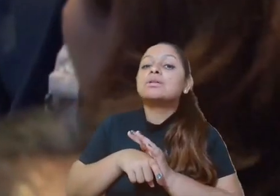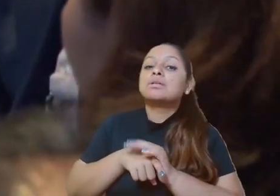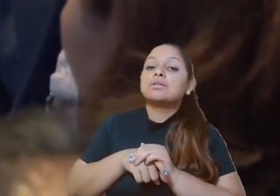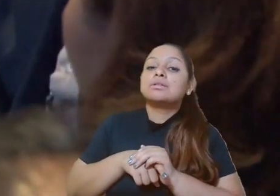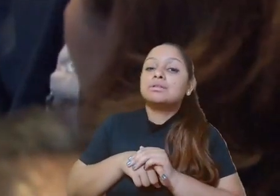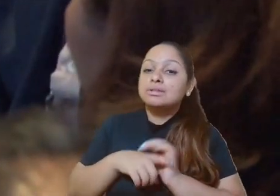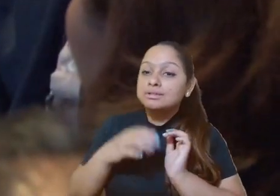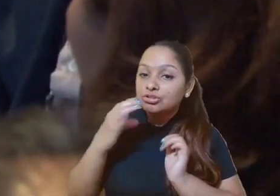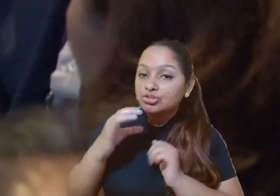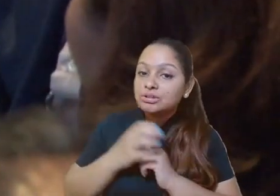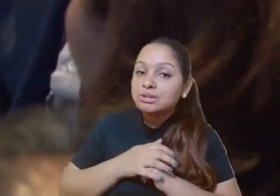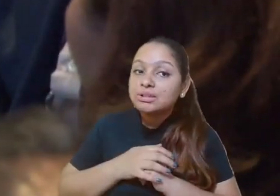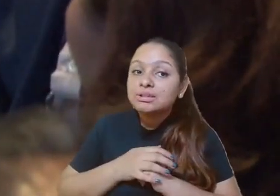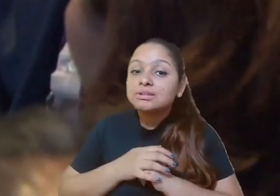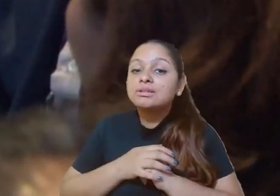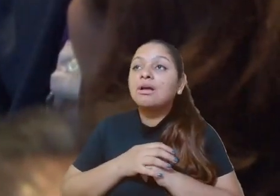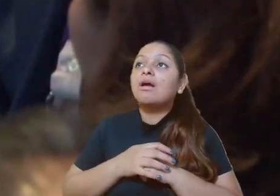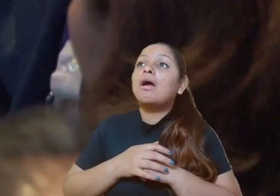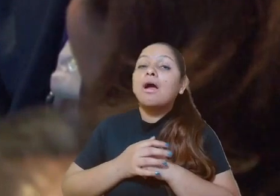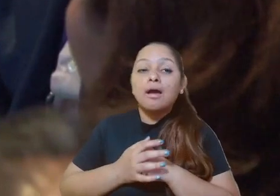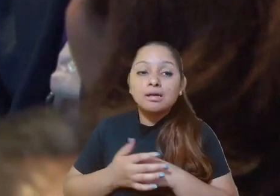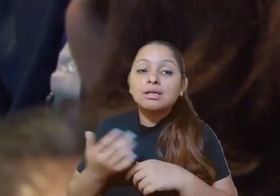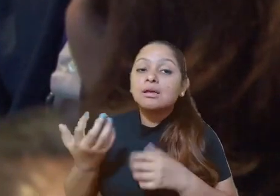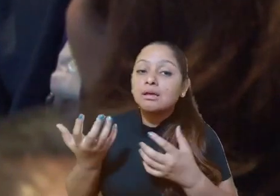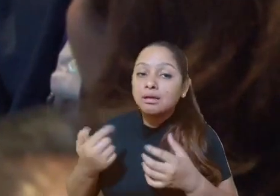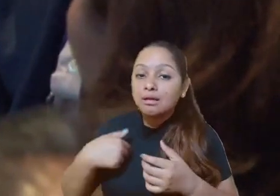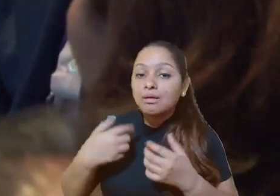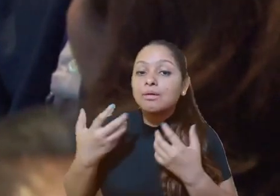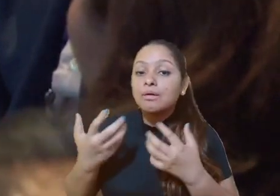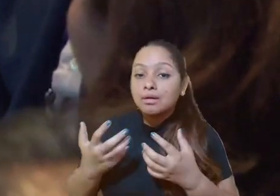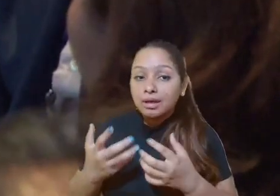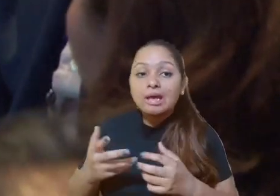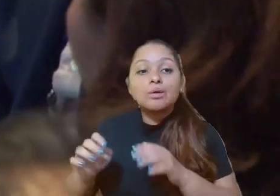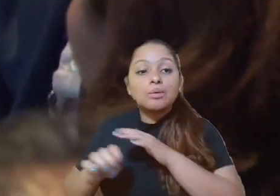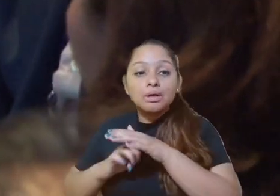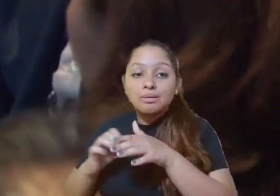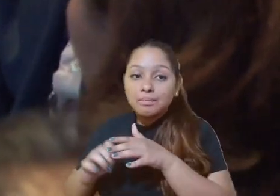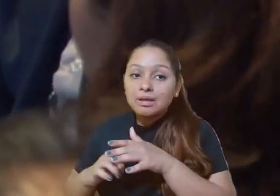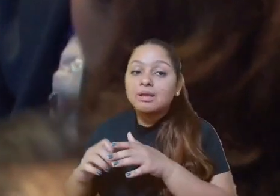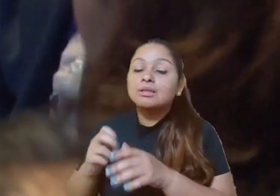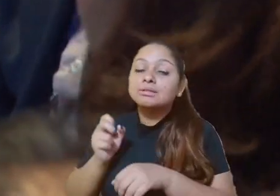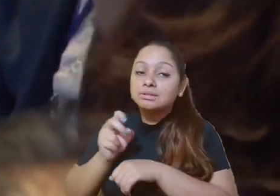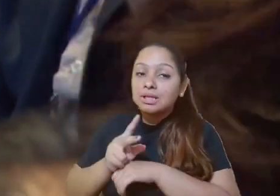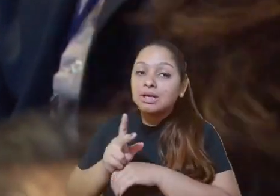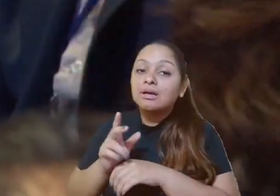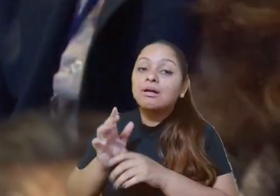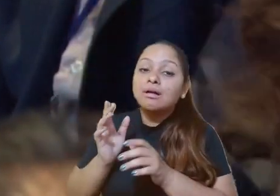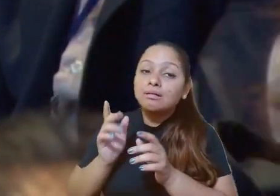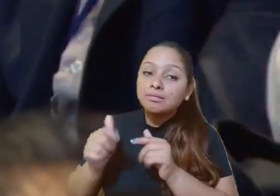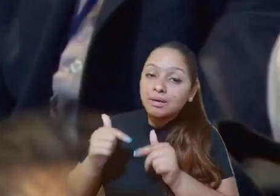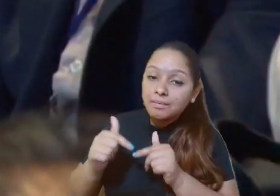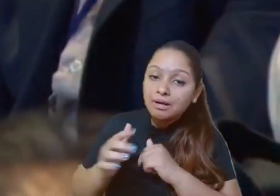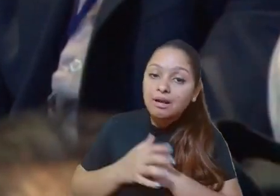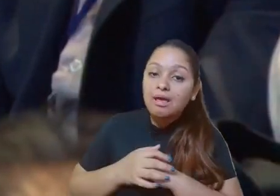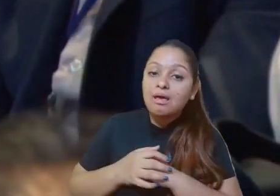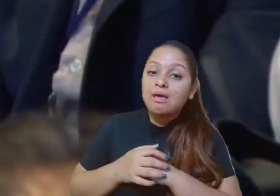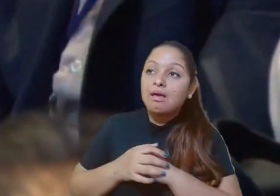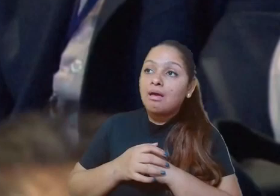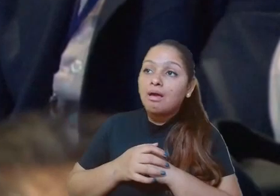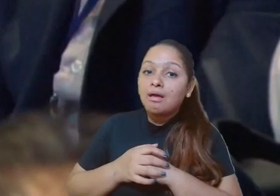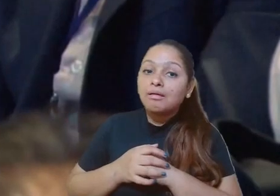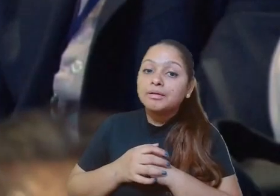database saying I'm trying to find someone with this expertise or someone that has this expertise and it's available